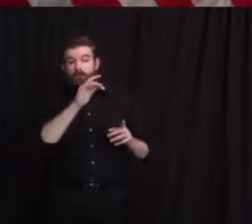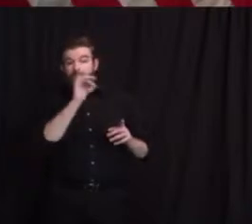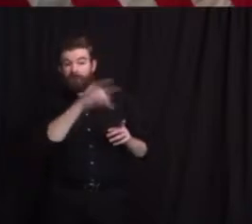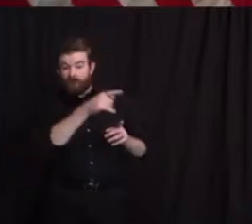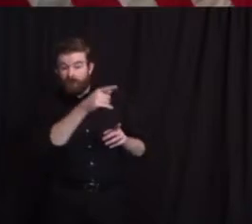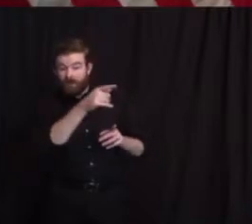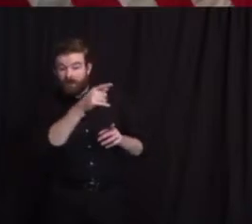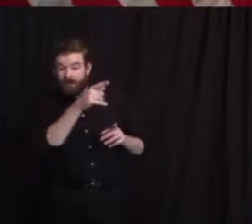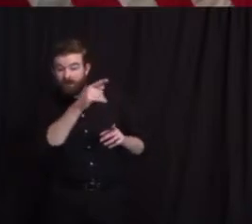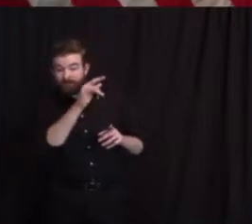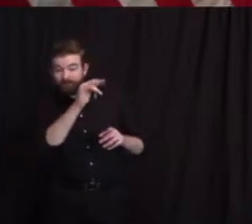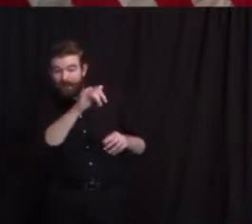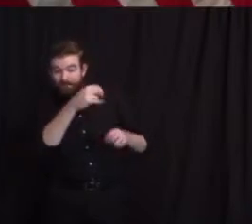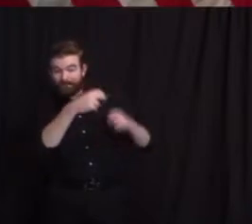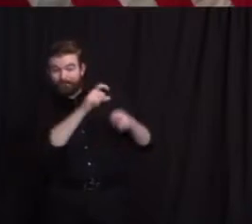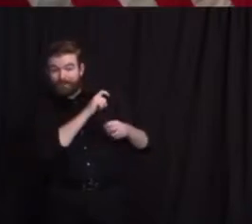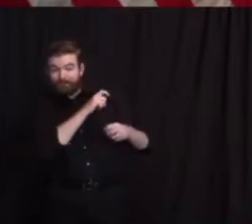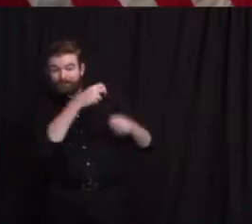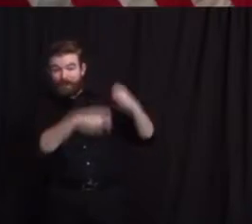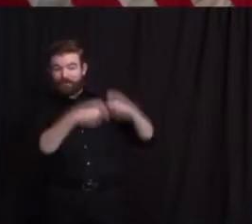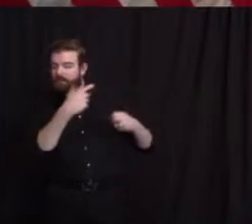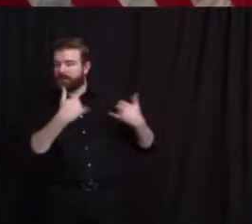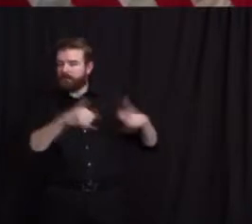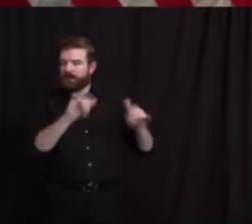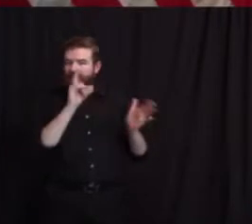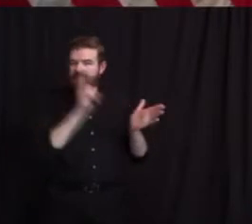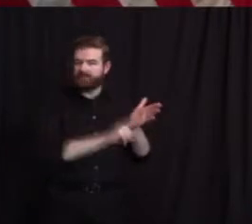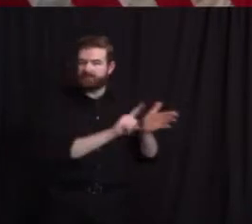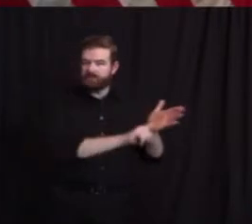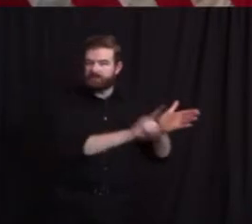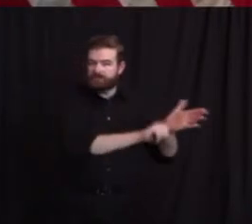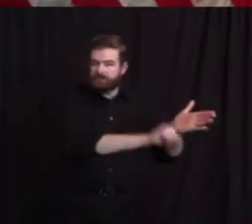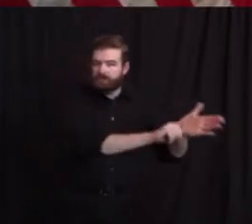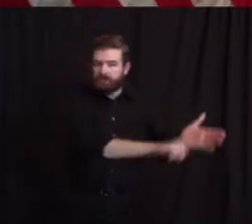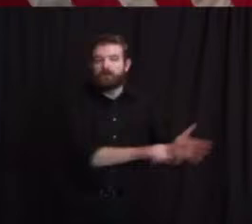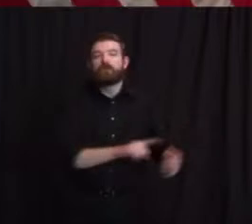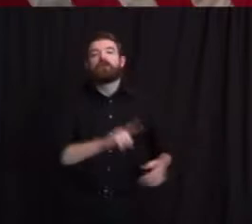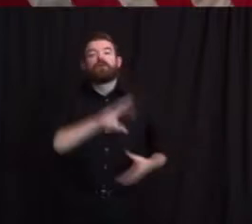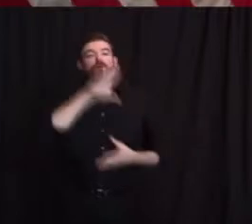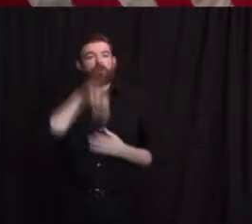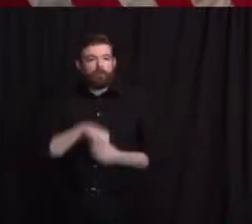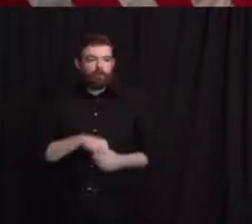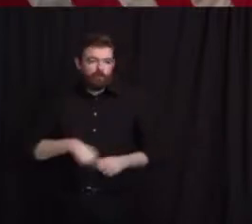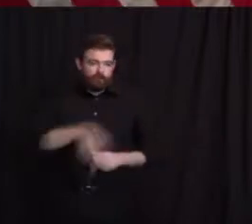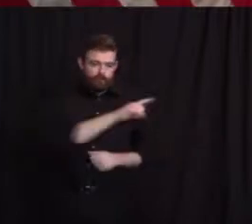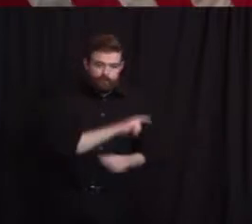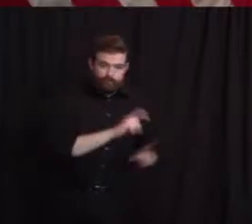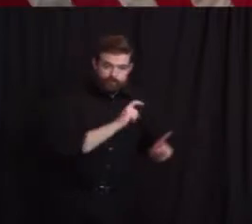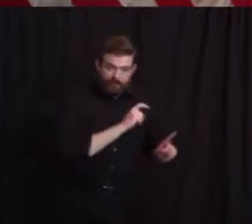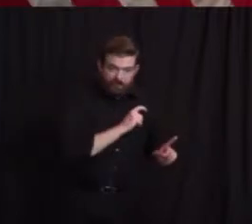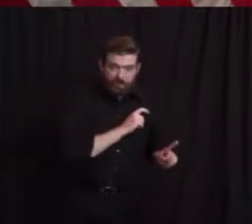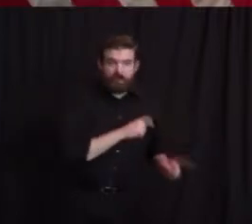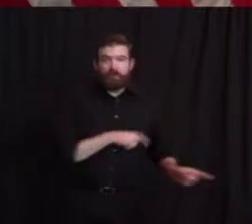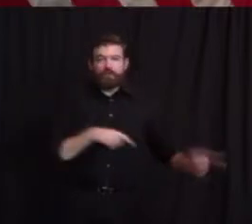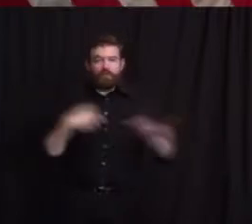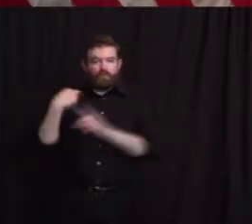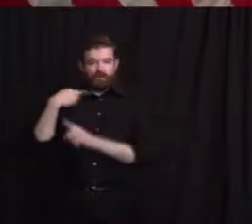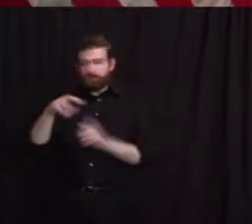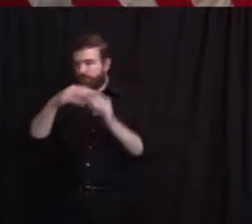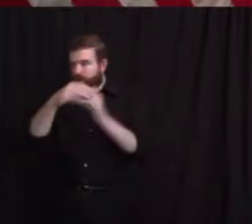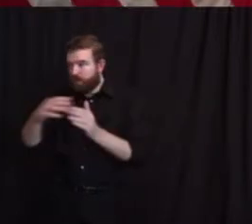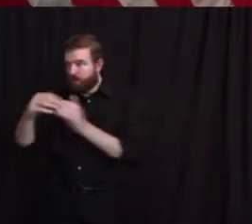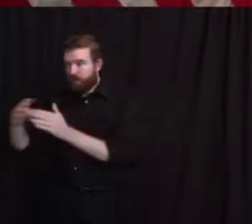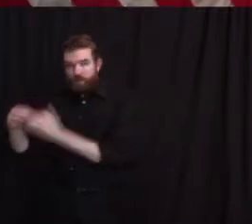communities, community activists, and our legislators, I signed a law for this very potential that there's